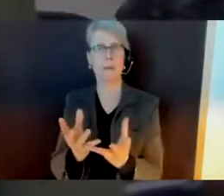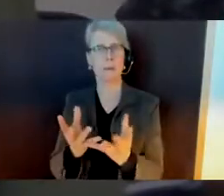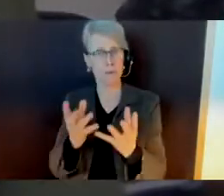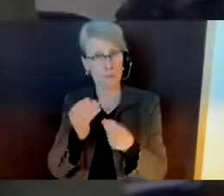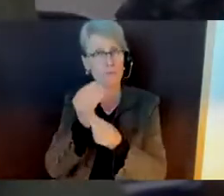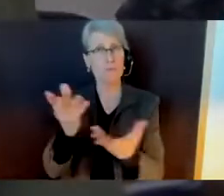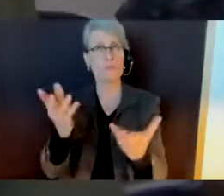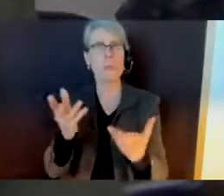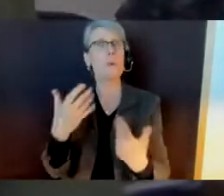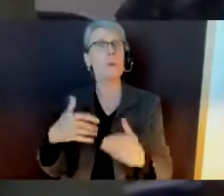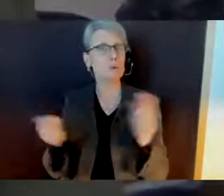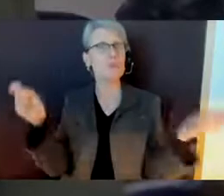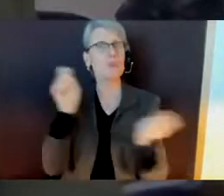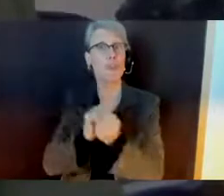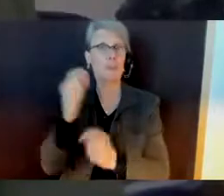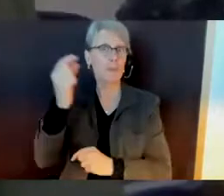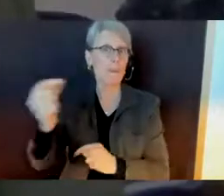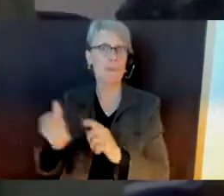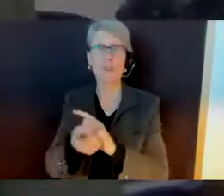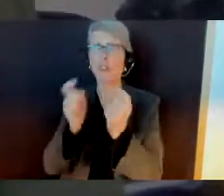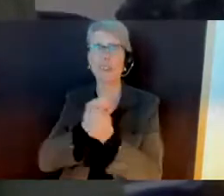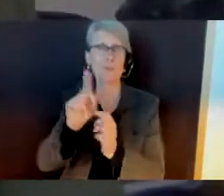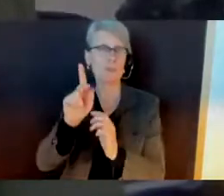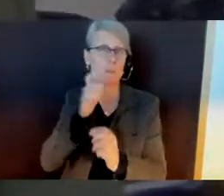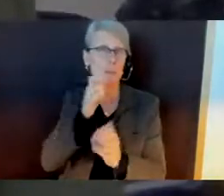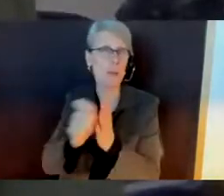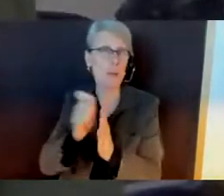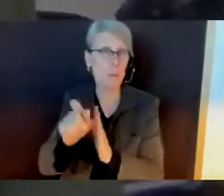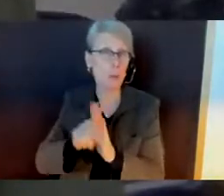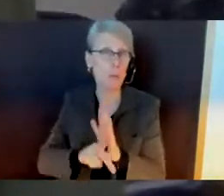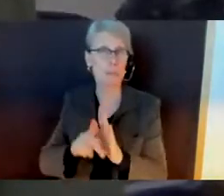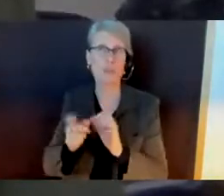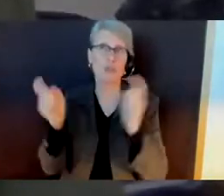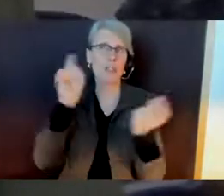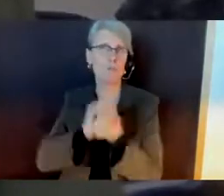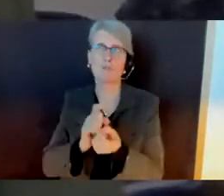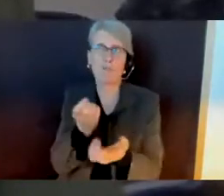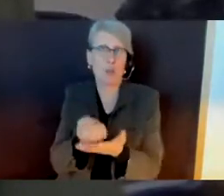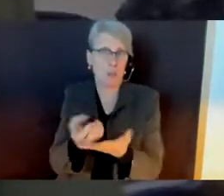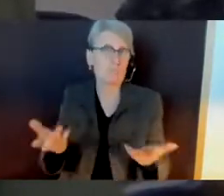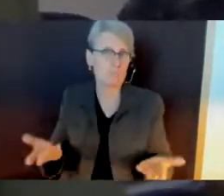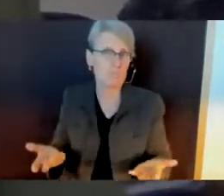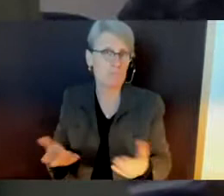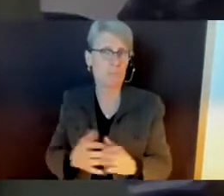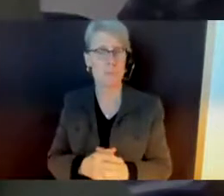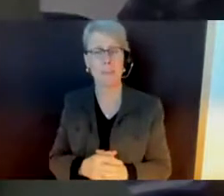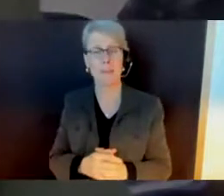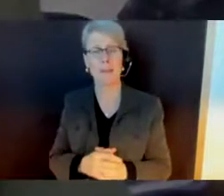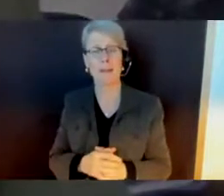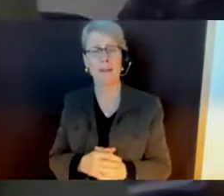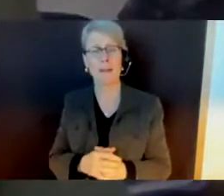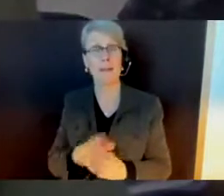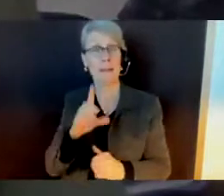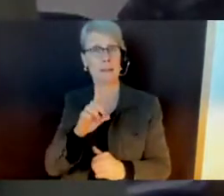very powerful to politically market, to socially market, and to economically leverage. The